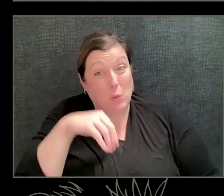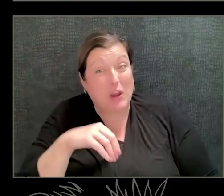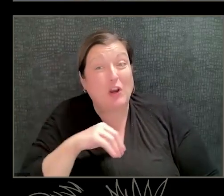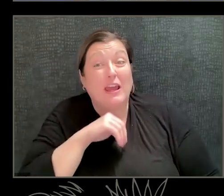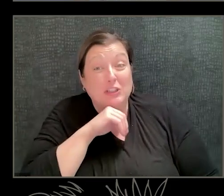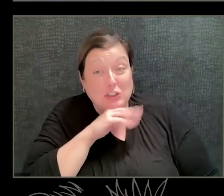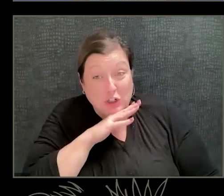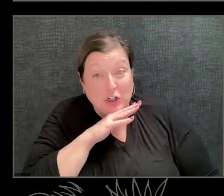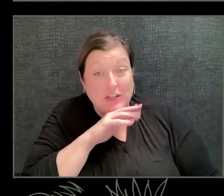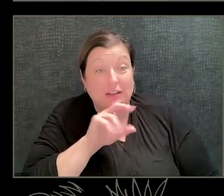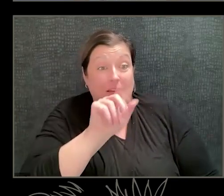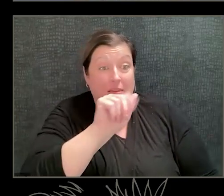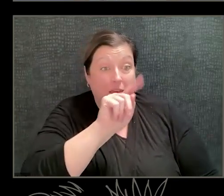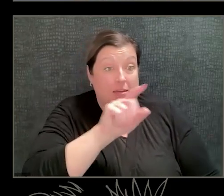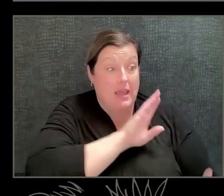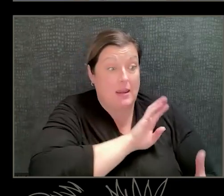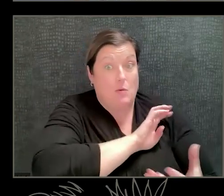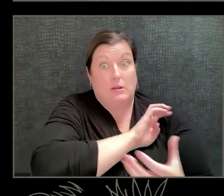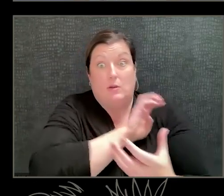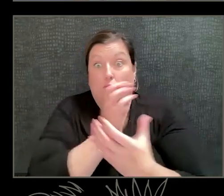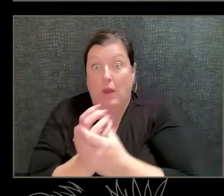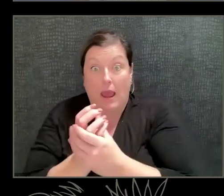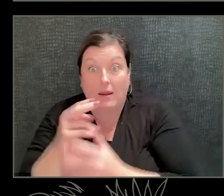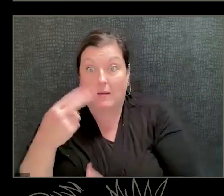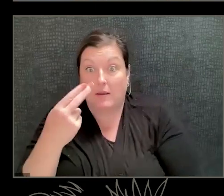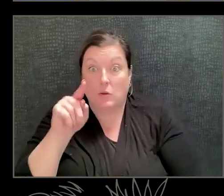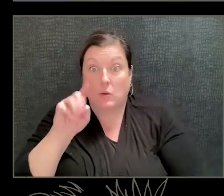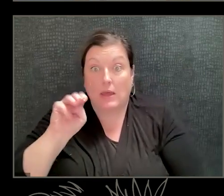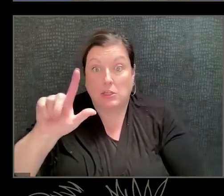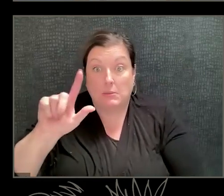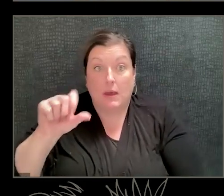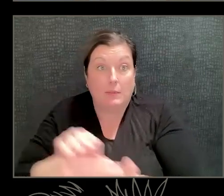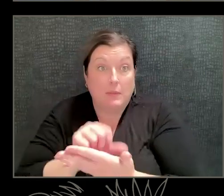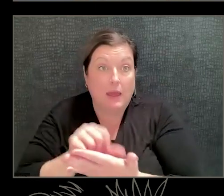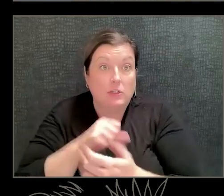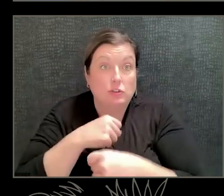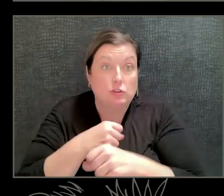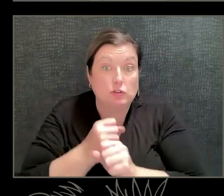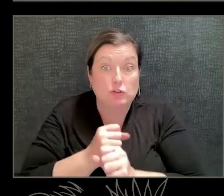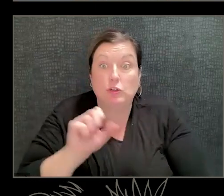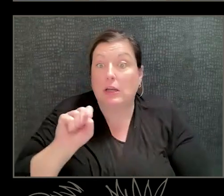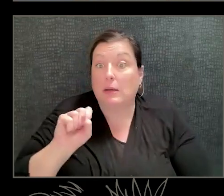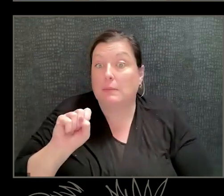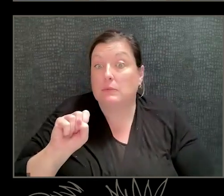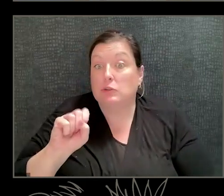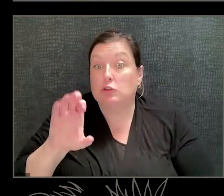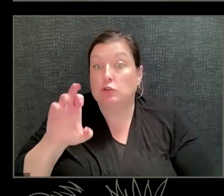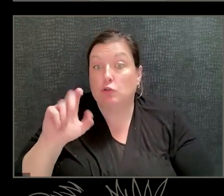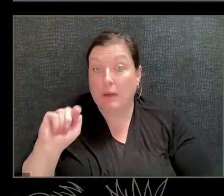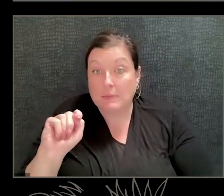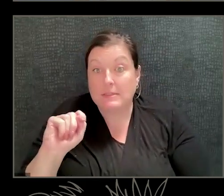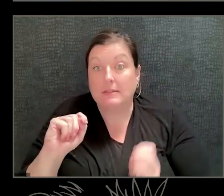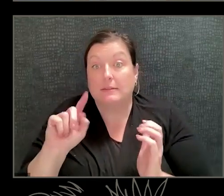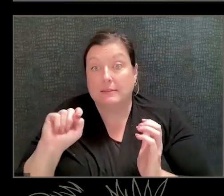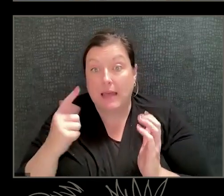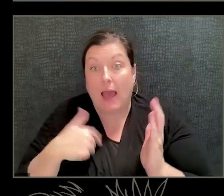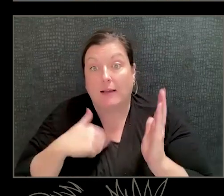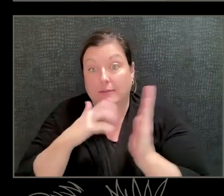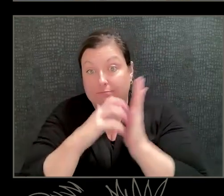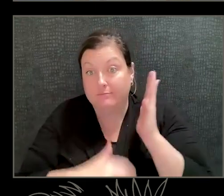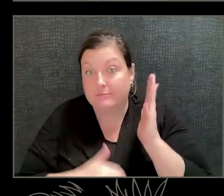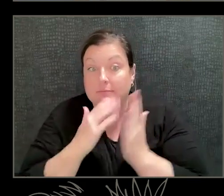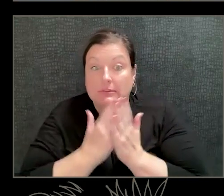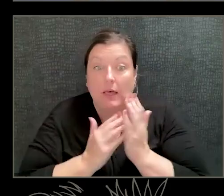that data, and we need to ram it into our HTML page somehow. We need to create some script tags somewhere, somehow, and create some global variables and